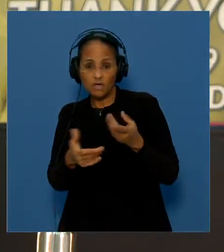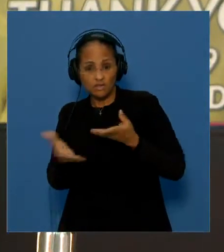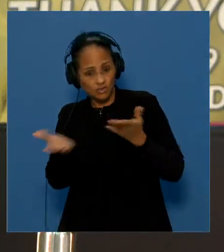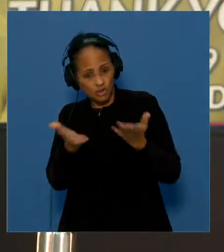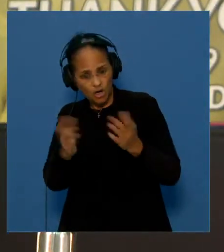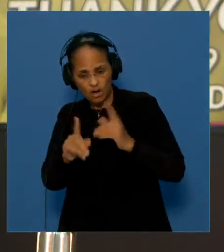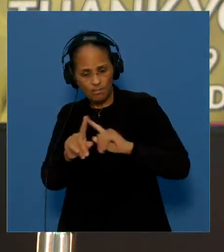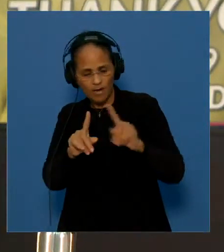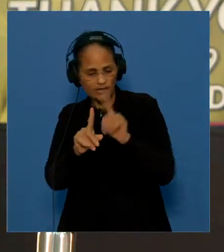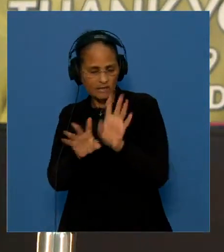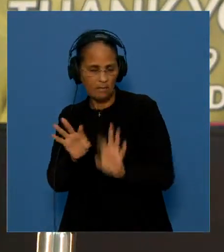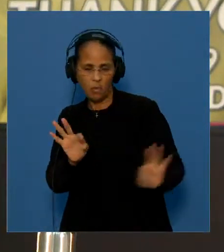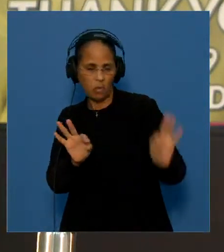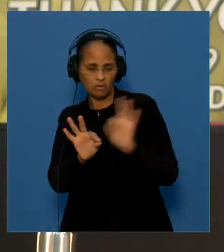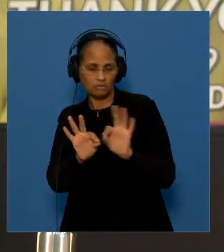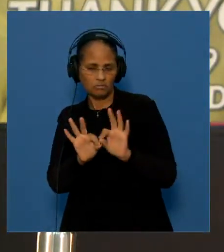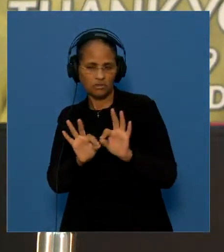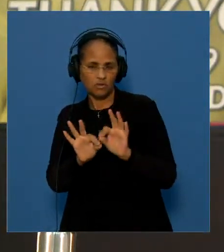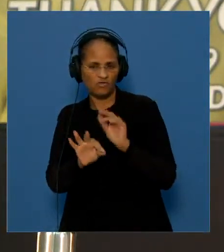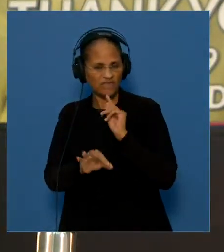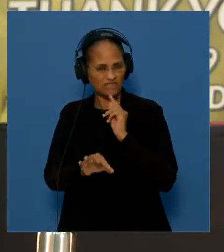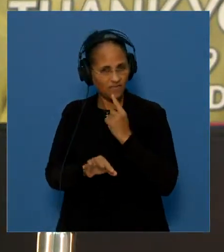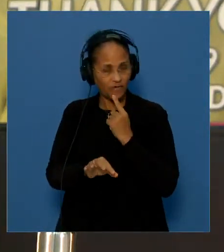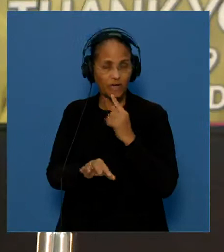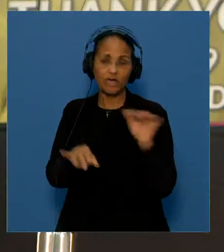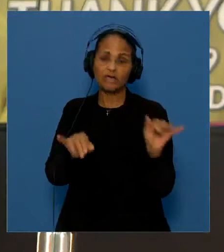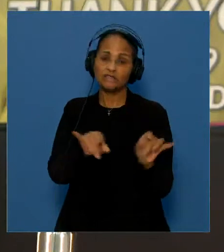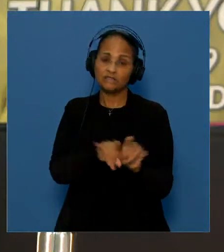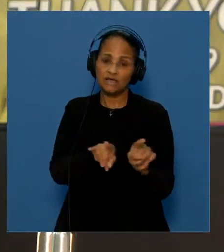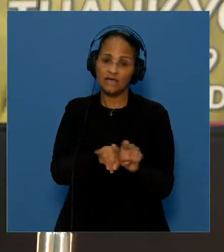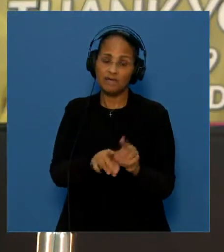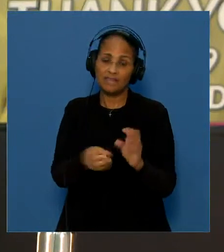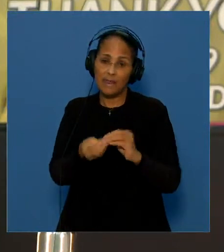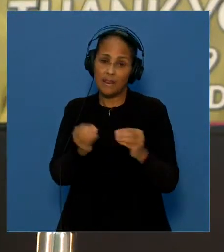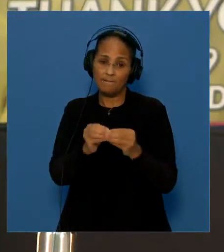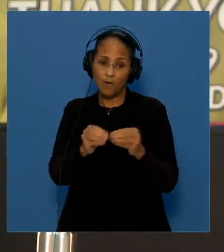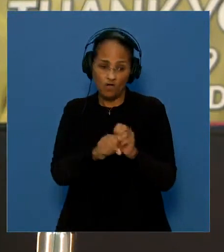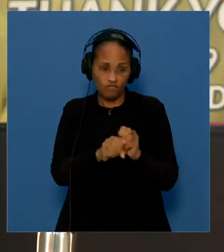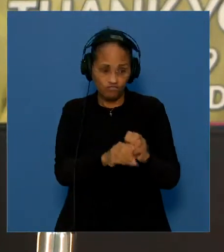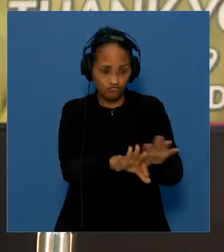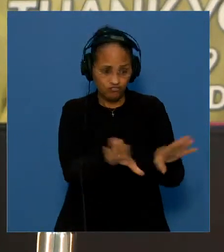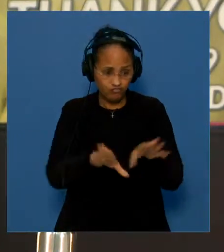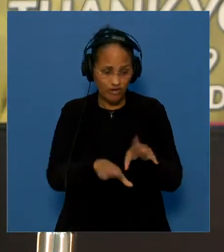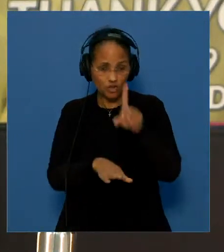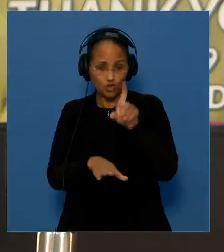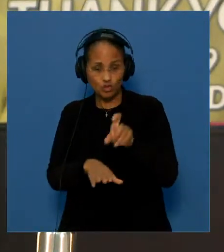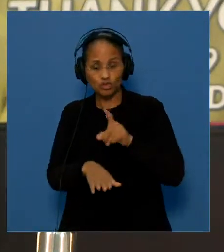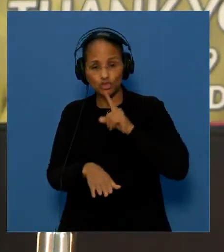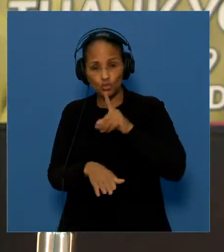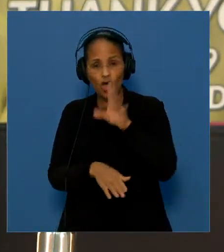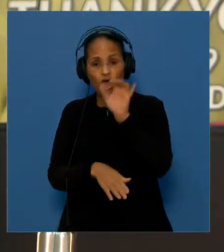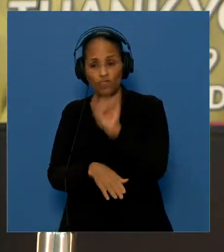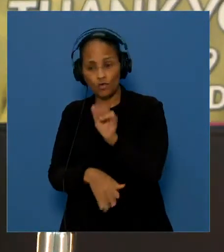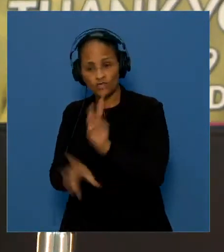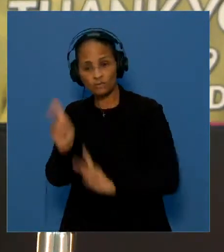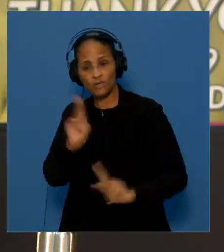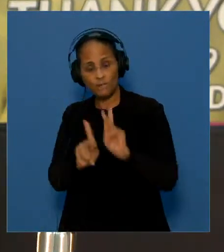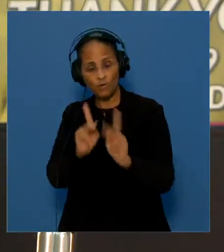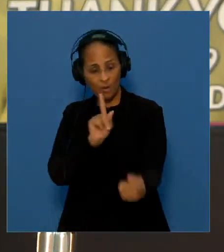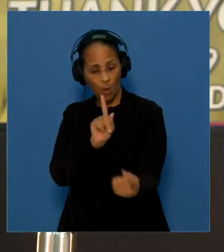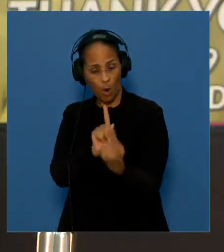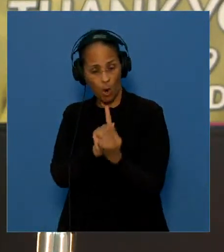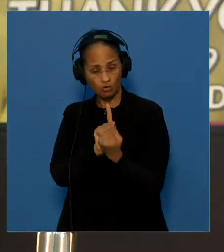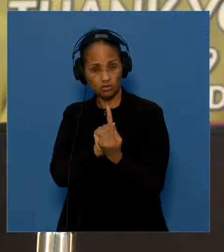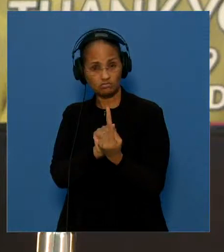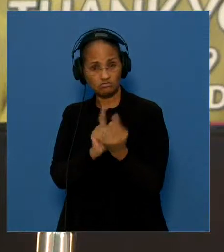and the level of severity. Likewise, because we've had a number of outbreaks, we needed to ensure that those persons that were close